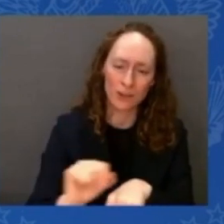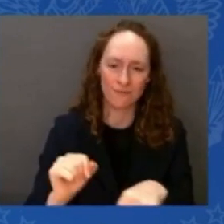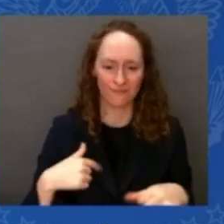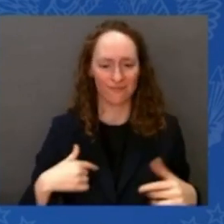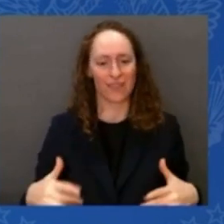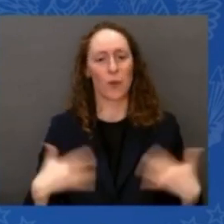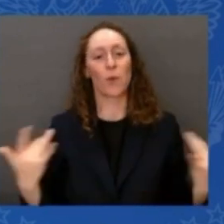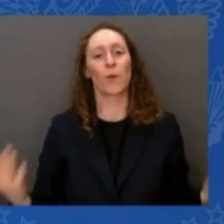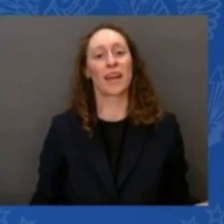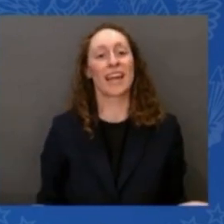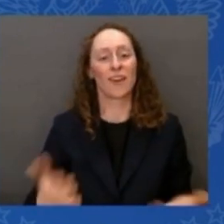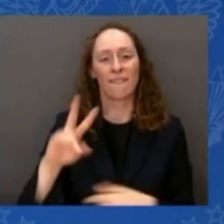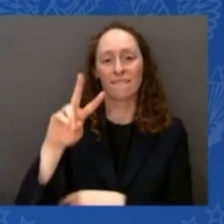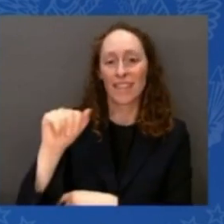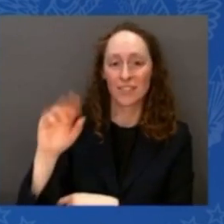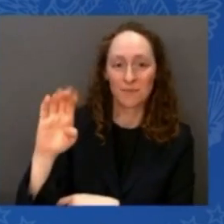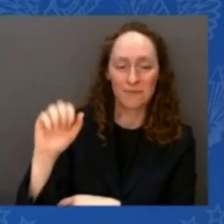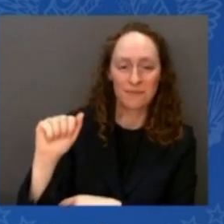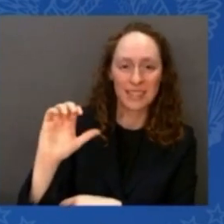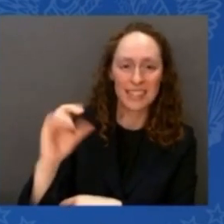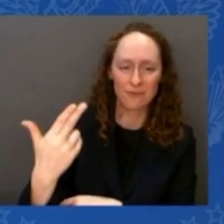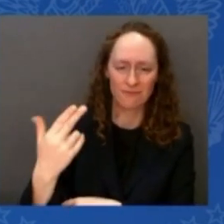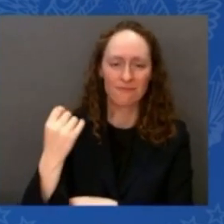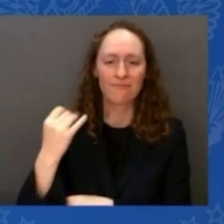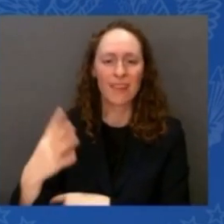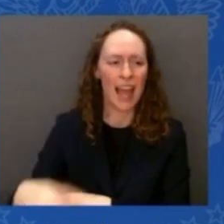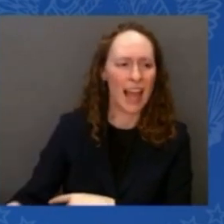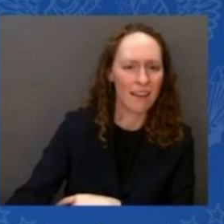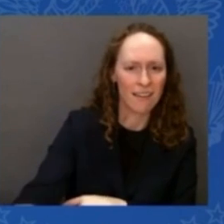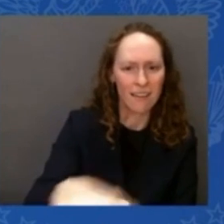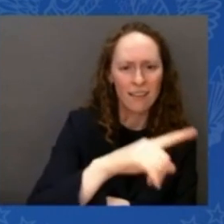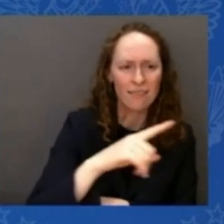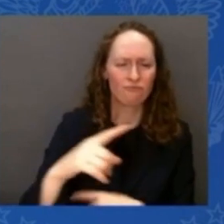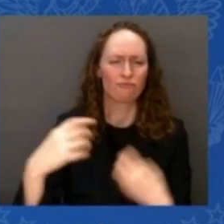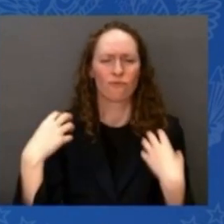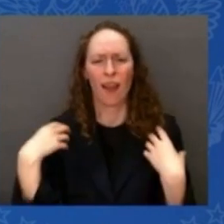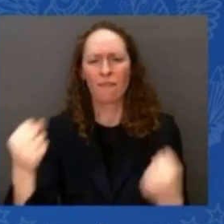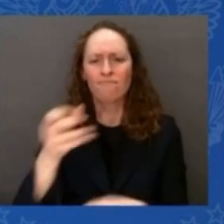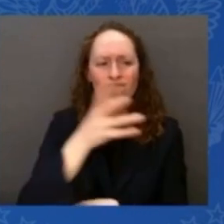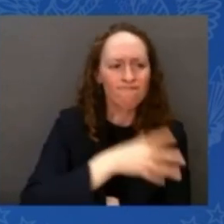and make this nation so strong. I really mean it.